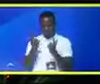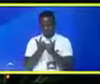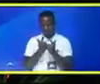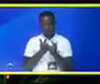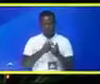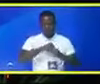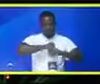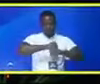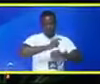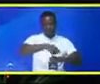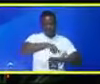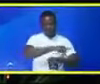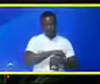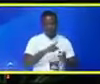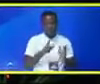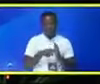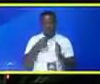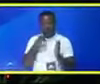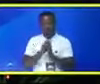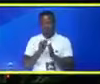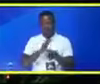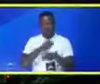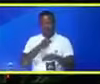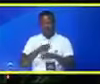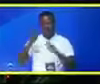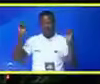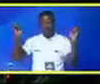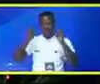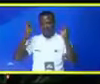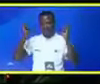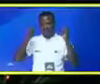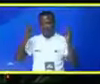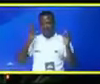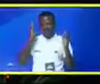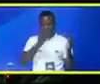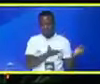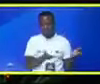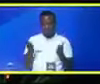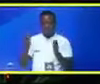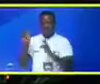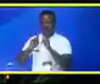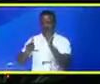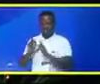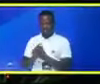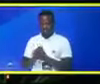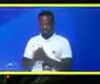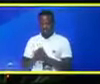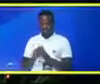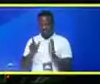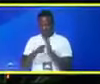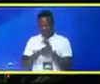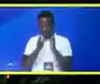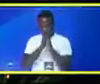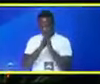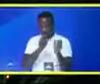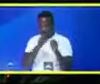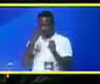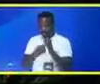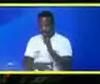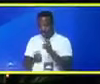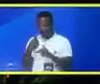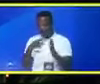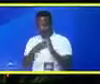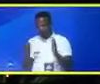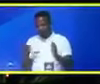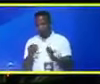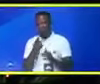bondage? Intending that after Easter, they would bring him forth to the people. Watch the power of prayer. Let's read together, Ghana. Ready?